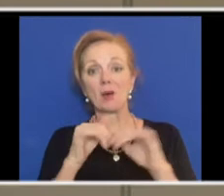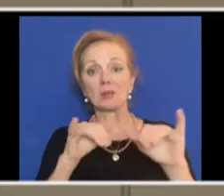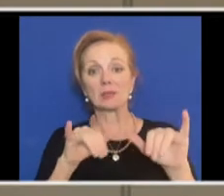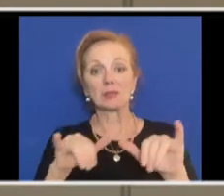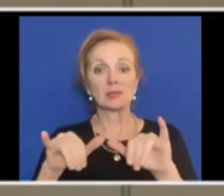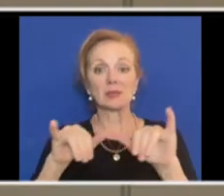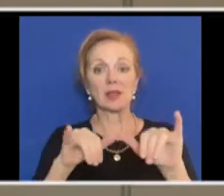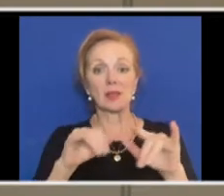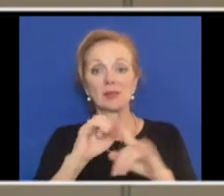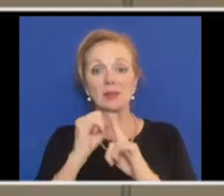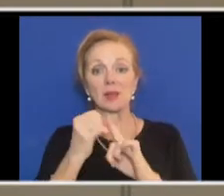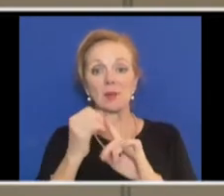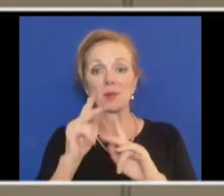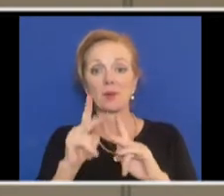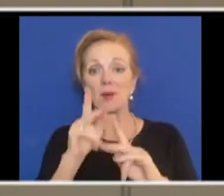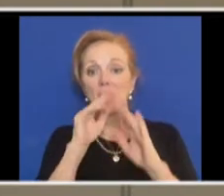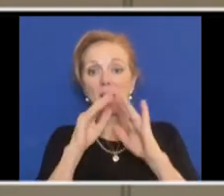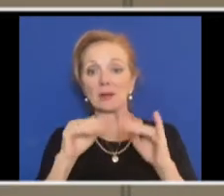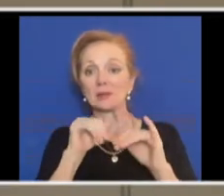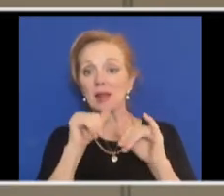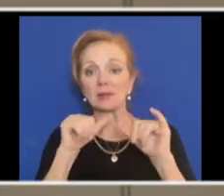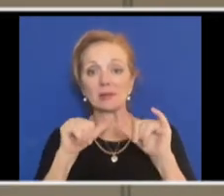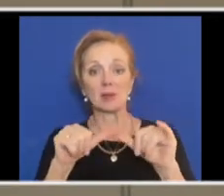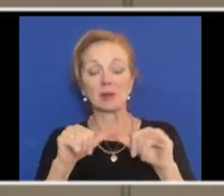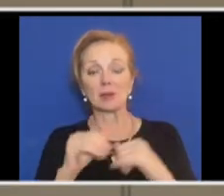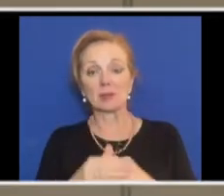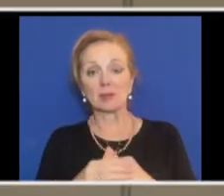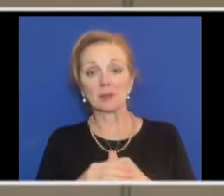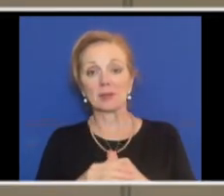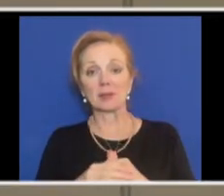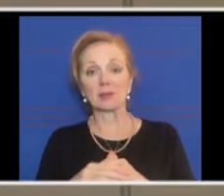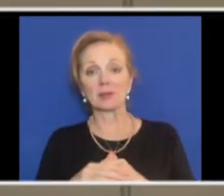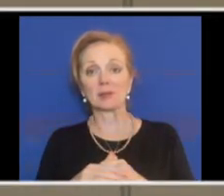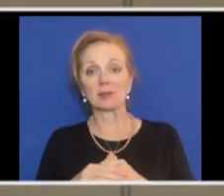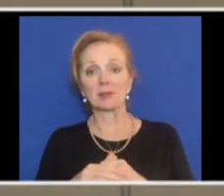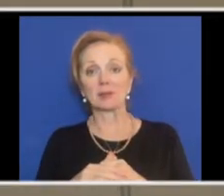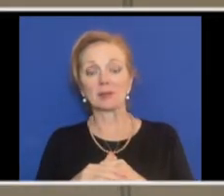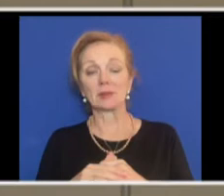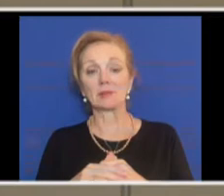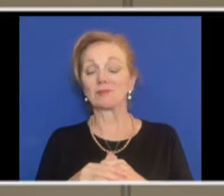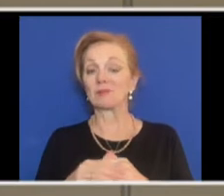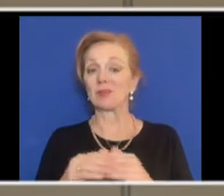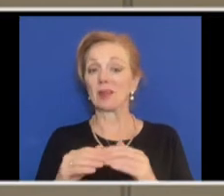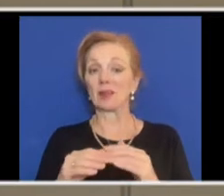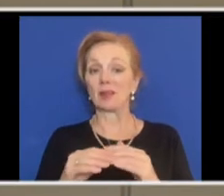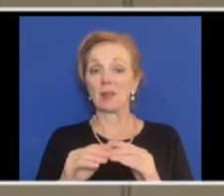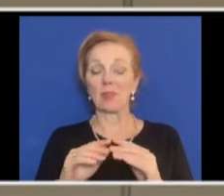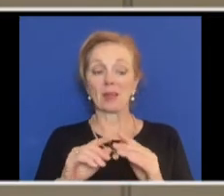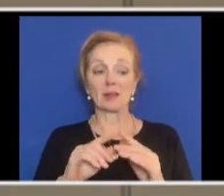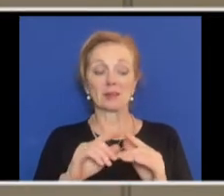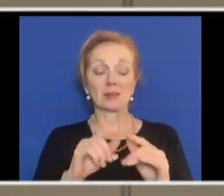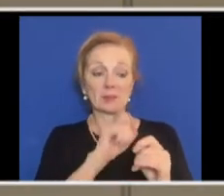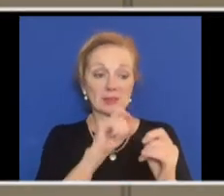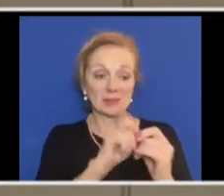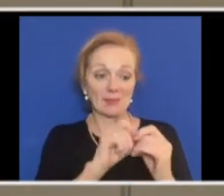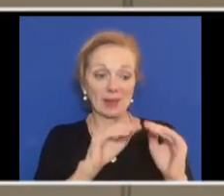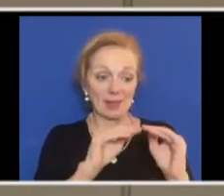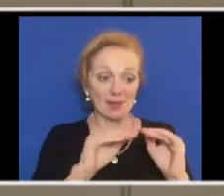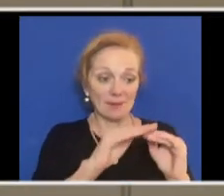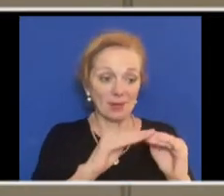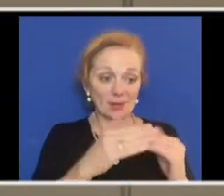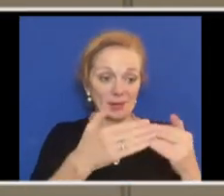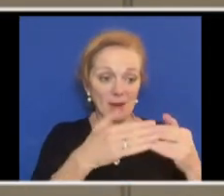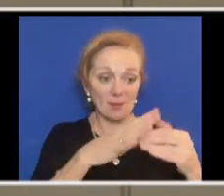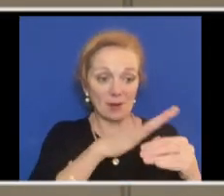condition of people who are housing and stable whether it's on an acute level particular neighborhoods or